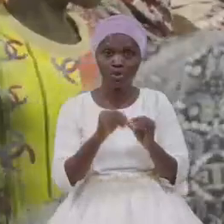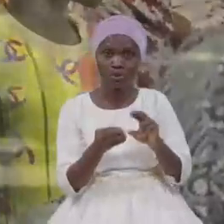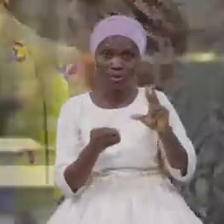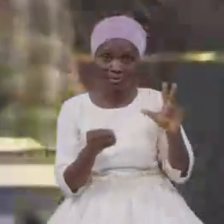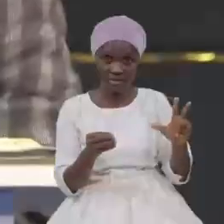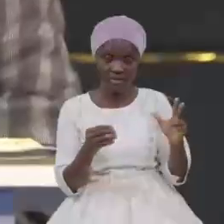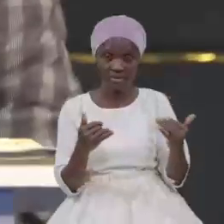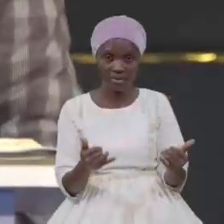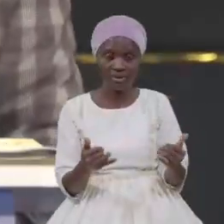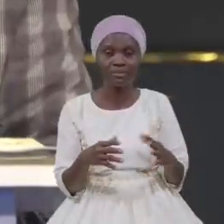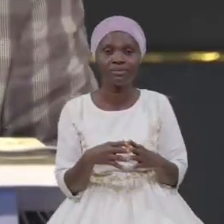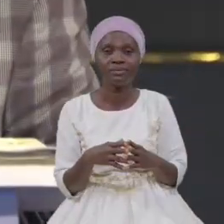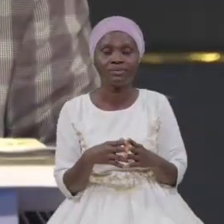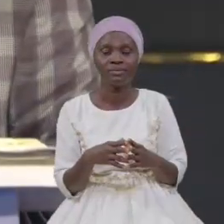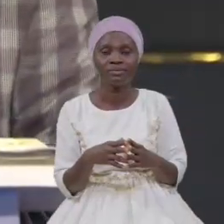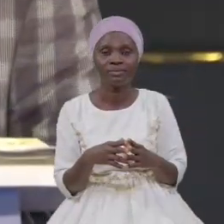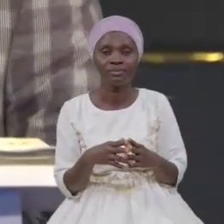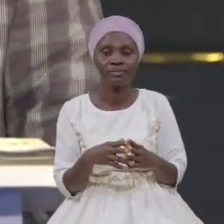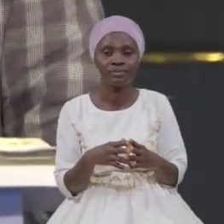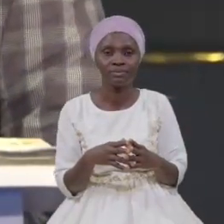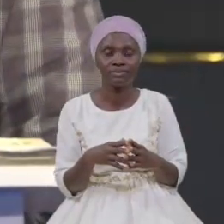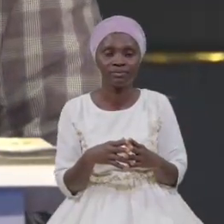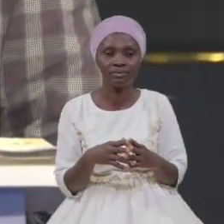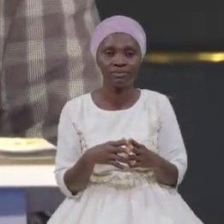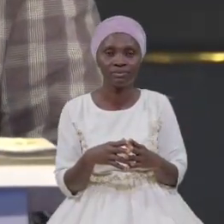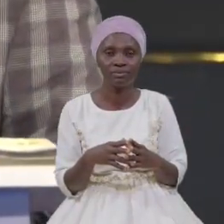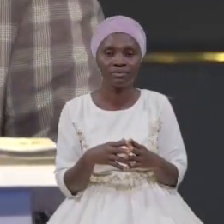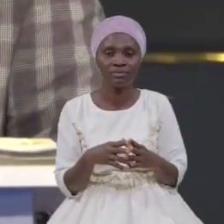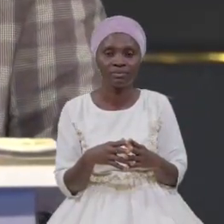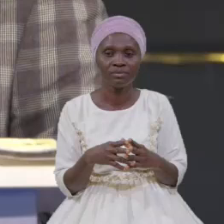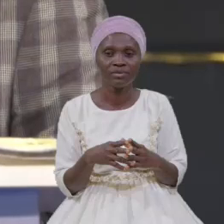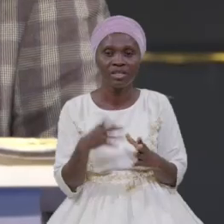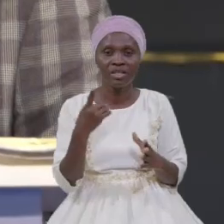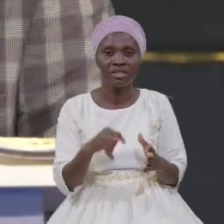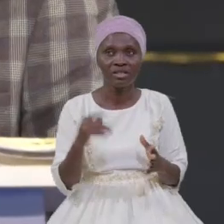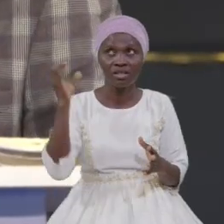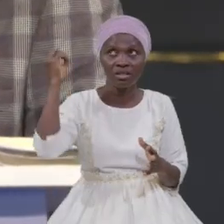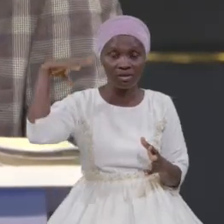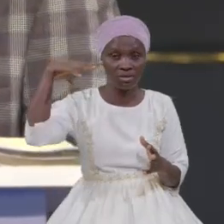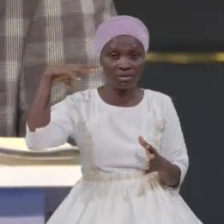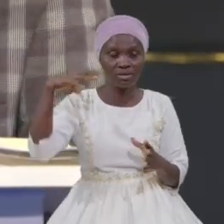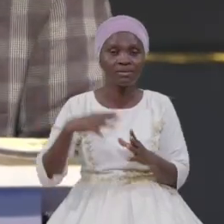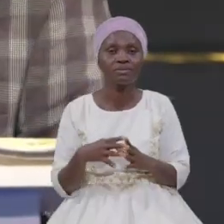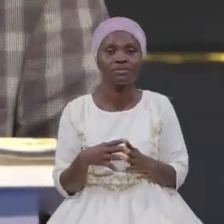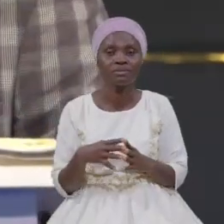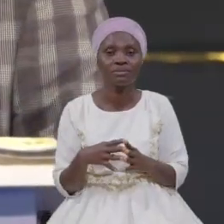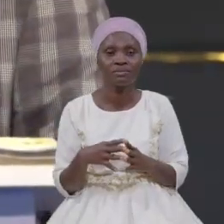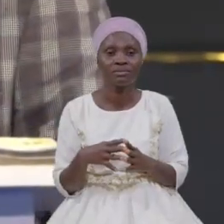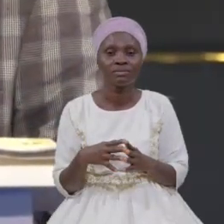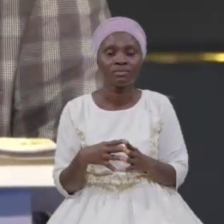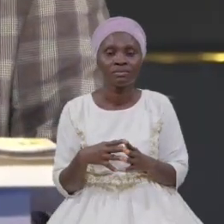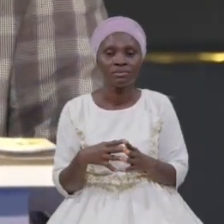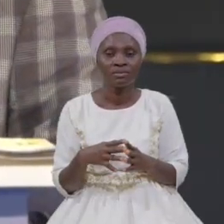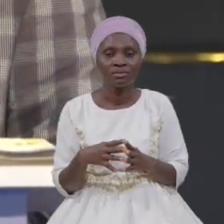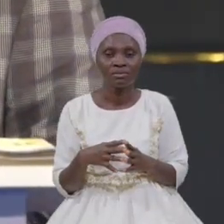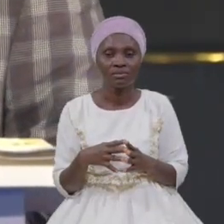We're looking at the grace, this kind of grace, crucifying